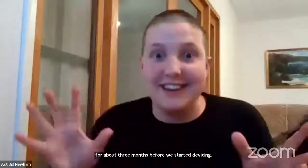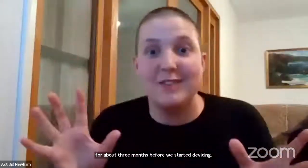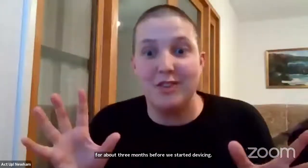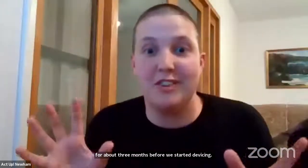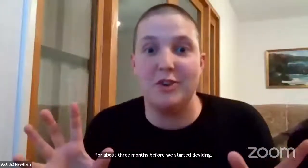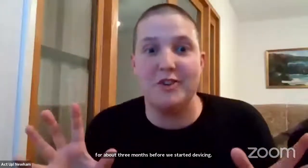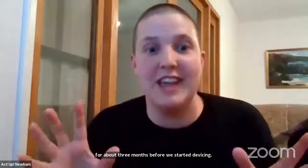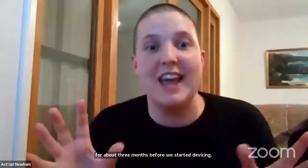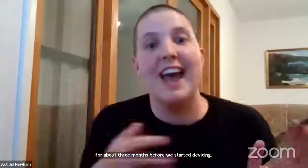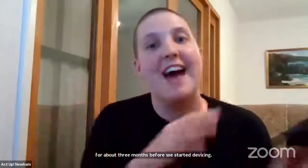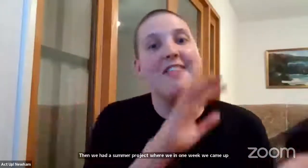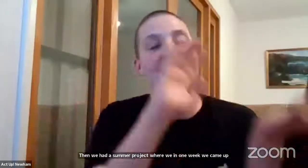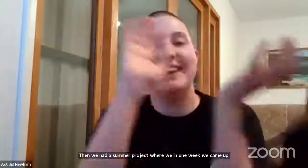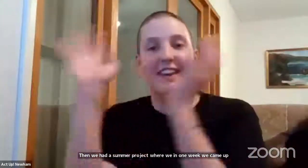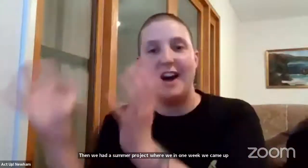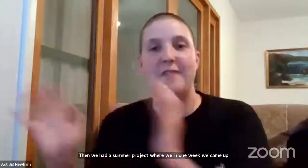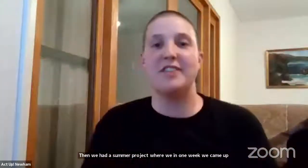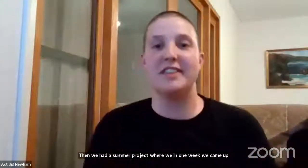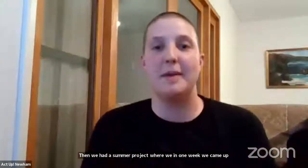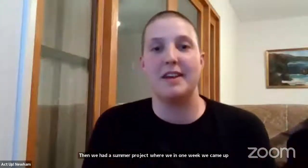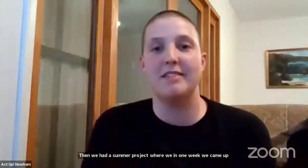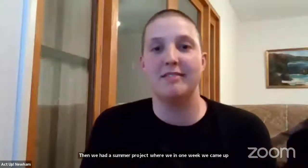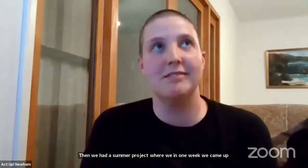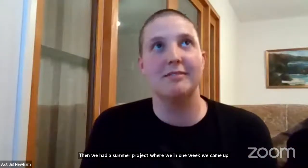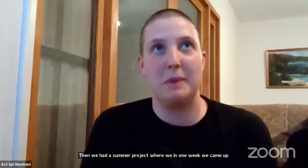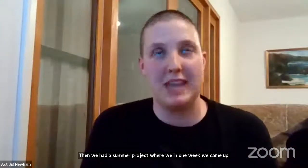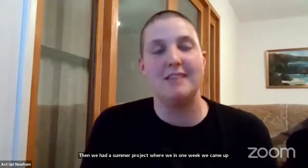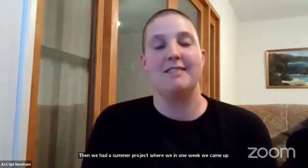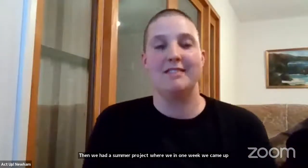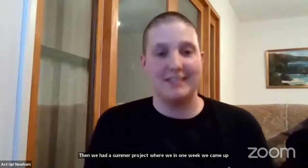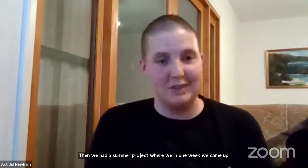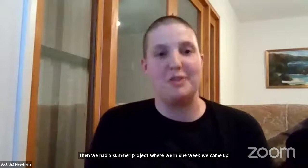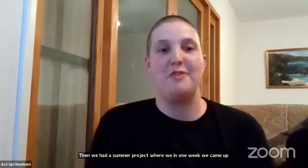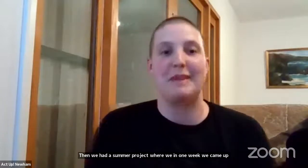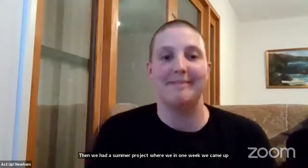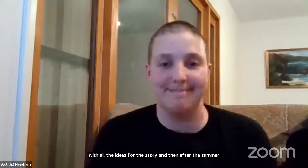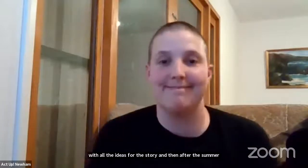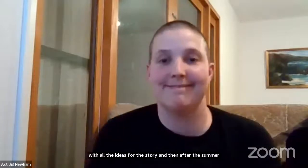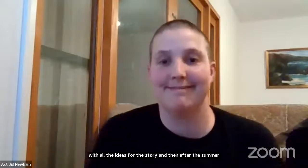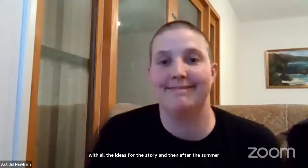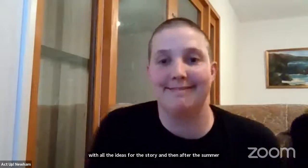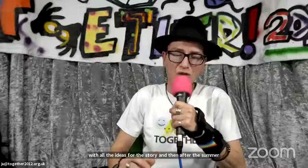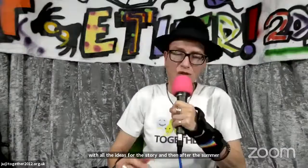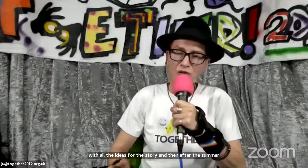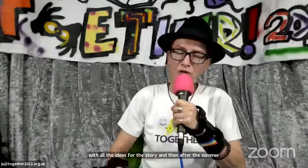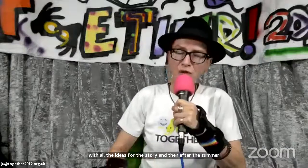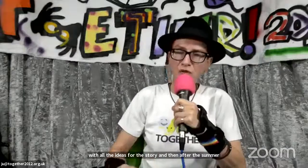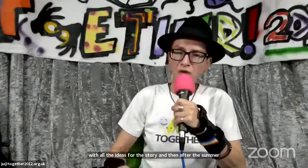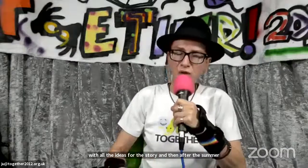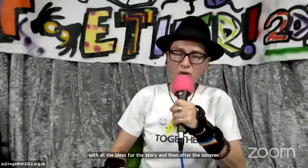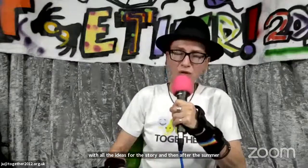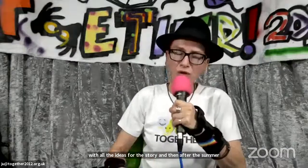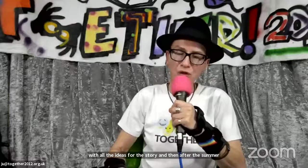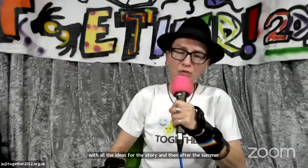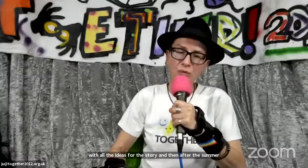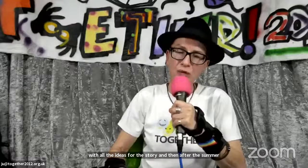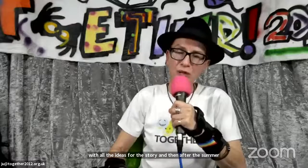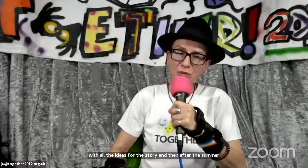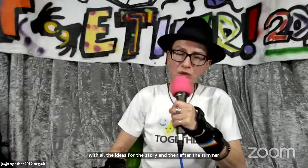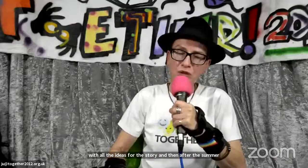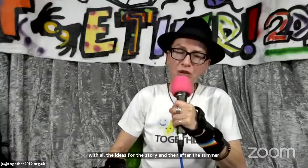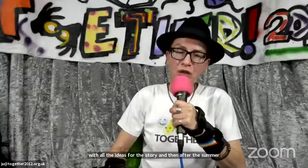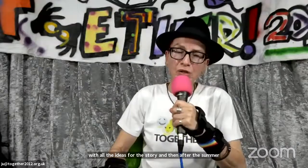all the ideas for the story. And then after the summer, we did all the filming. so this is a very relevant question now